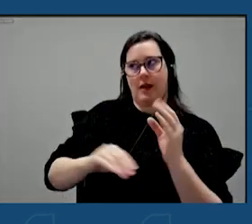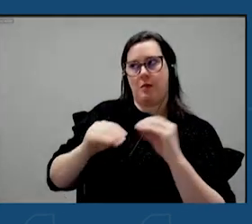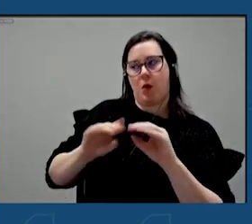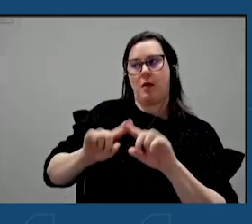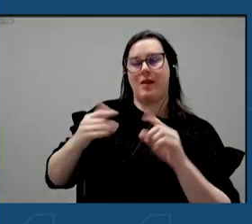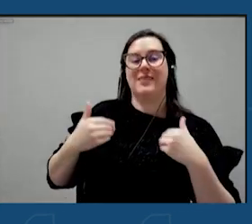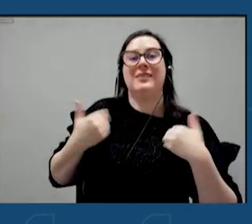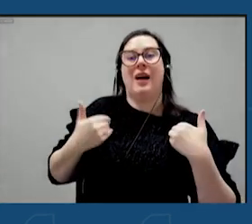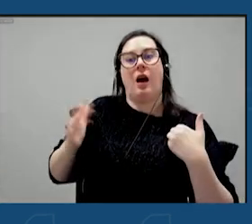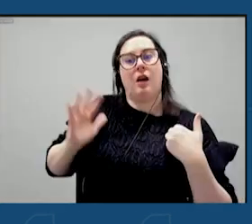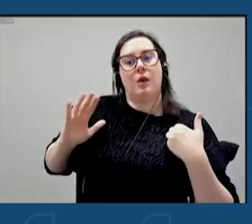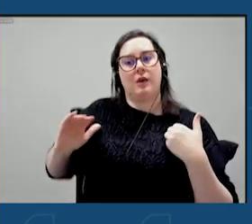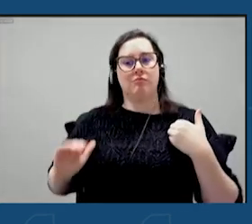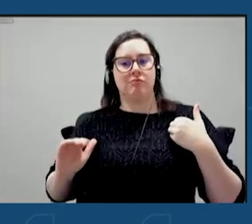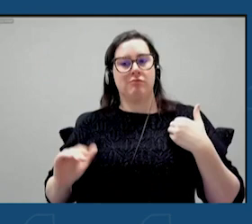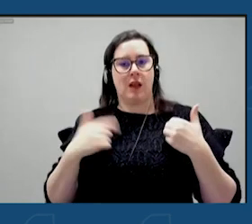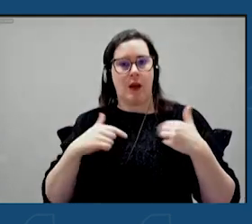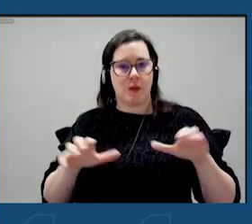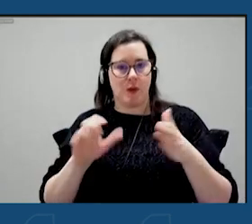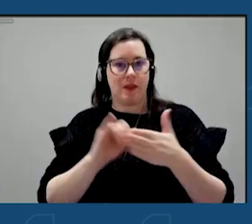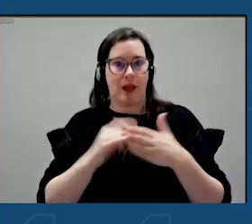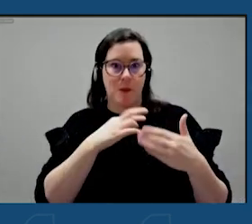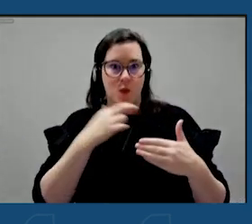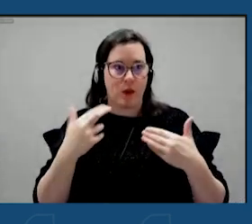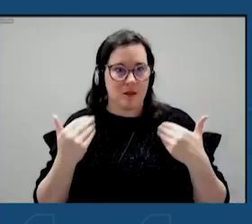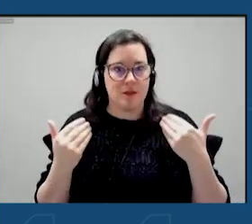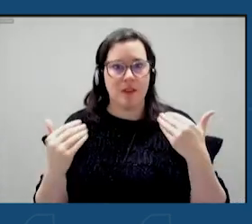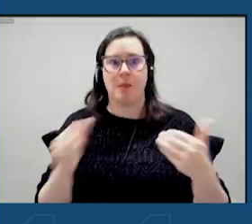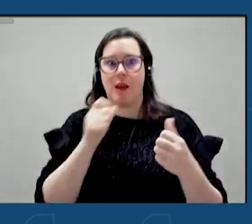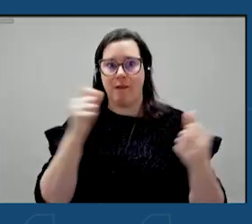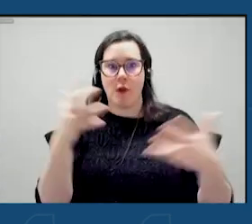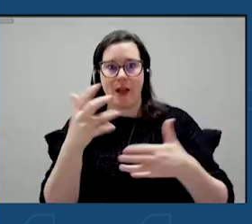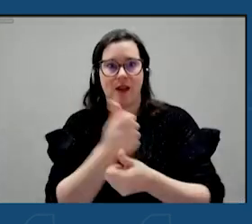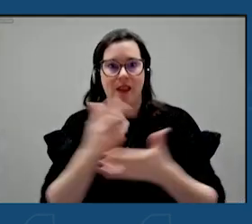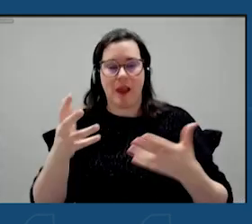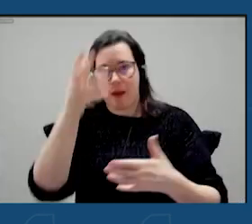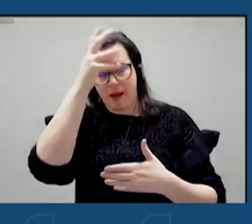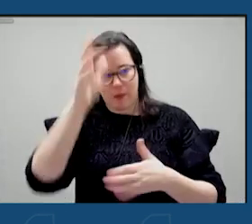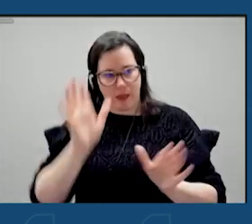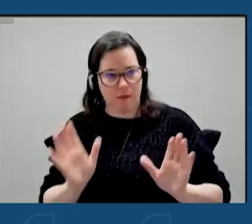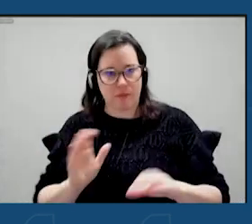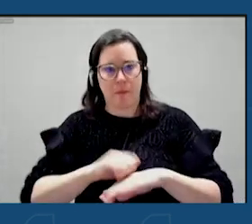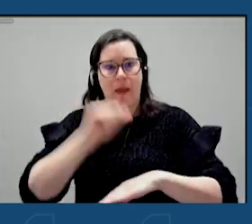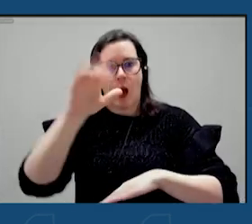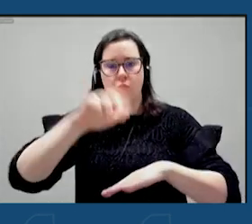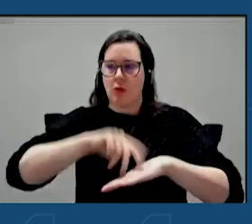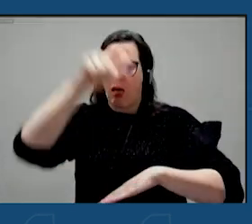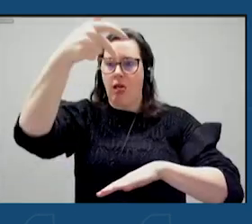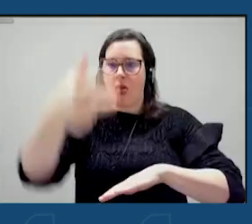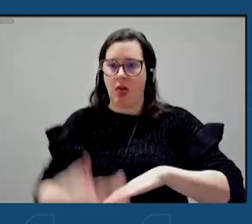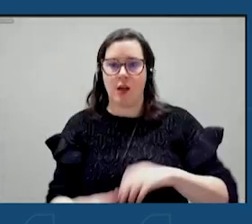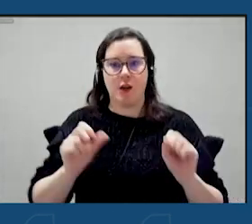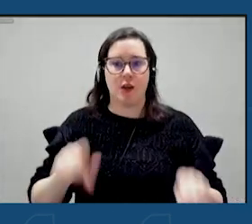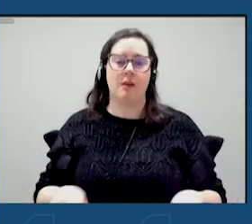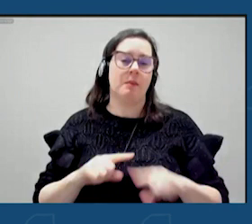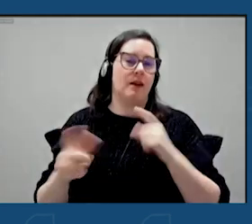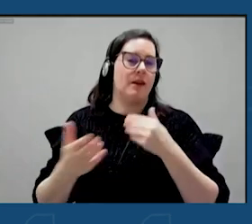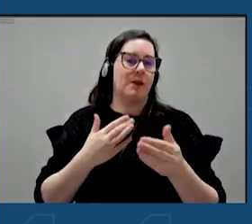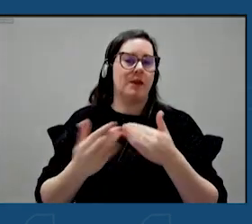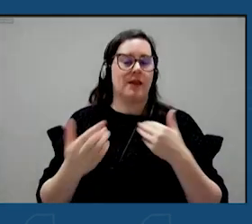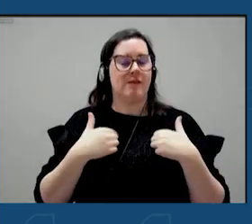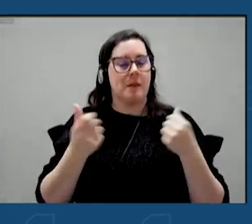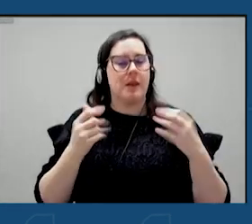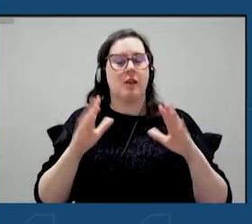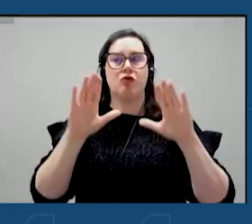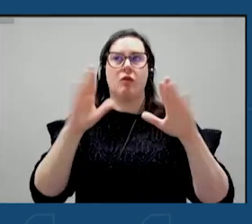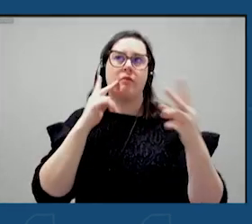I used to as a child. I think that's why I'm a risk taker. I'm not afraid of anything. My dad would let us all jump off the cliffs into the river. Um, but I have great memories there as